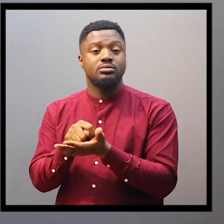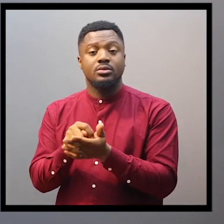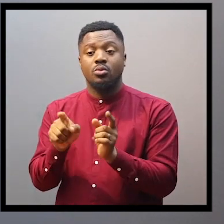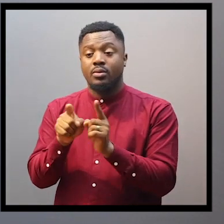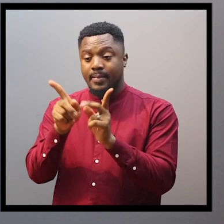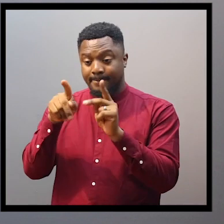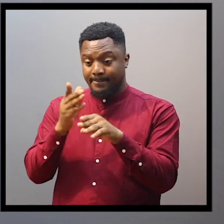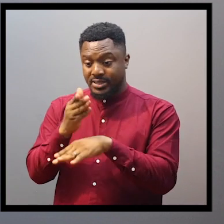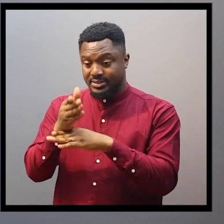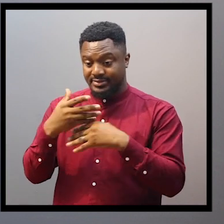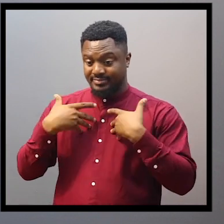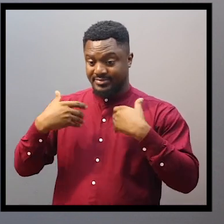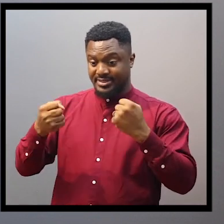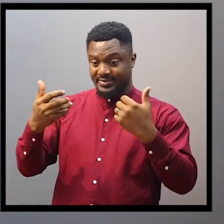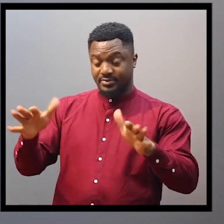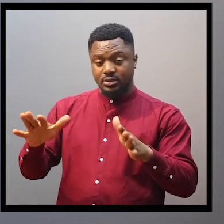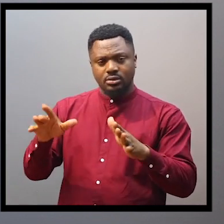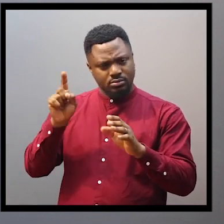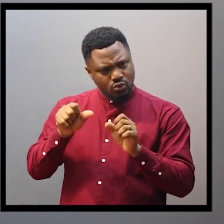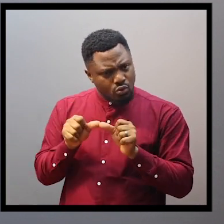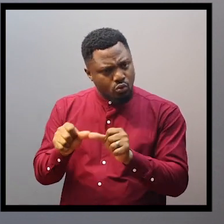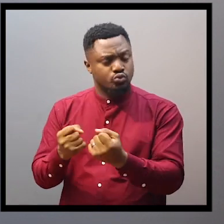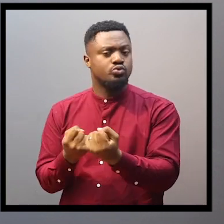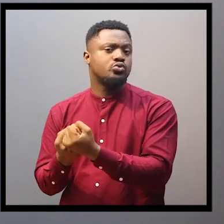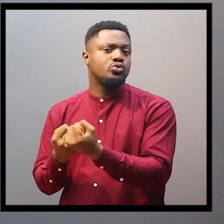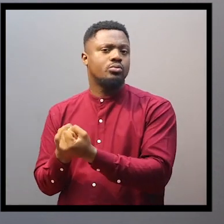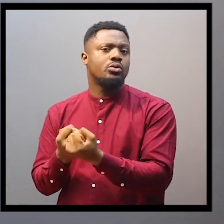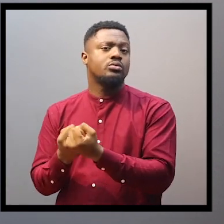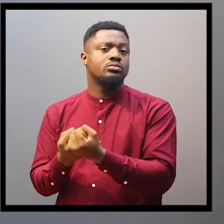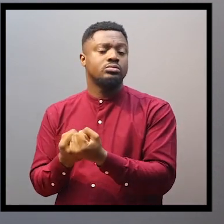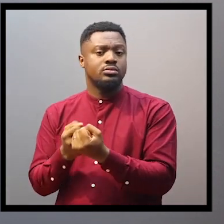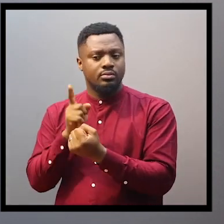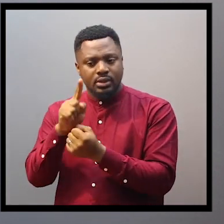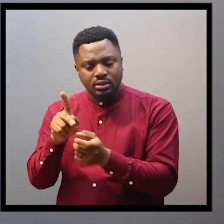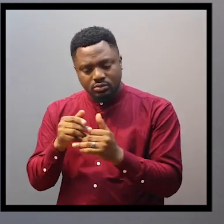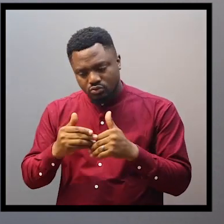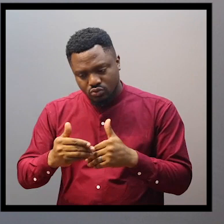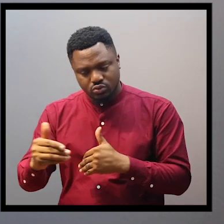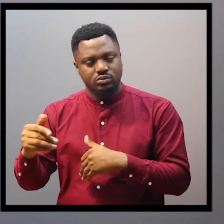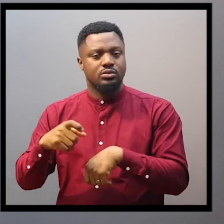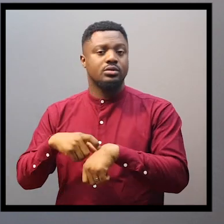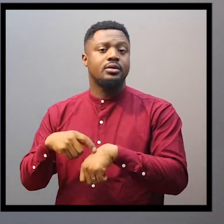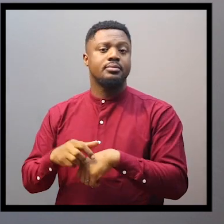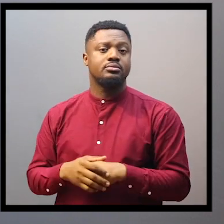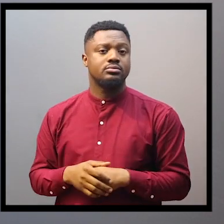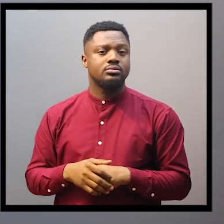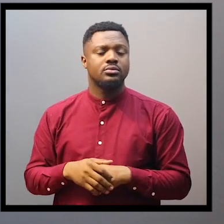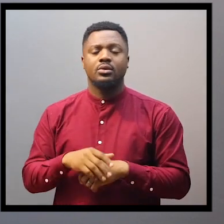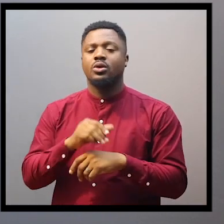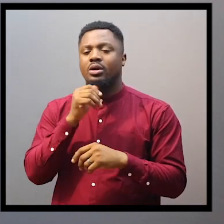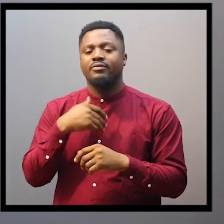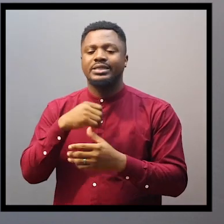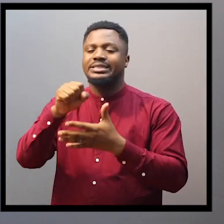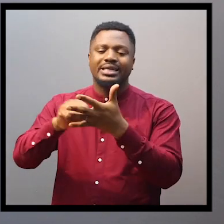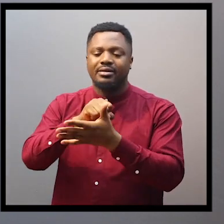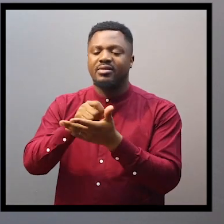when the person is out of treatment, they need to continue their support for the person throughout the period. There's no place for